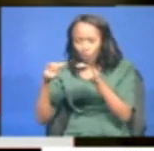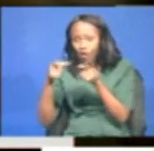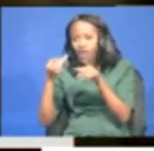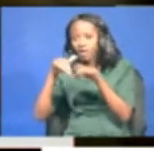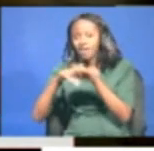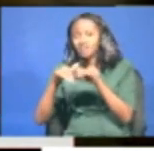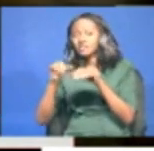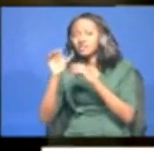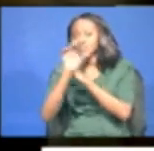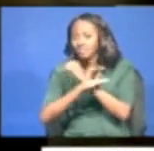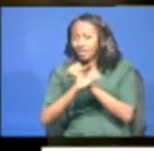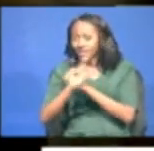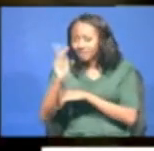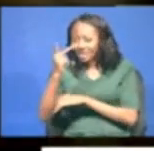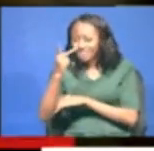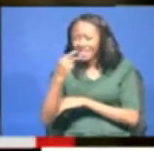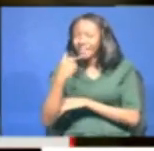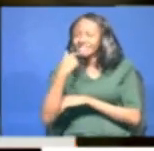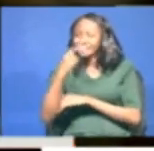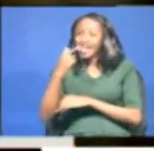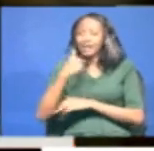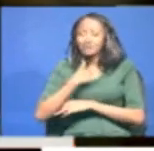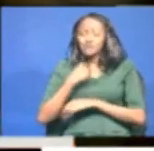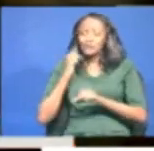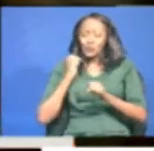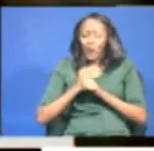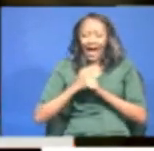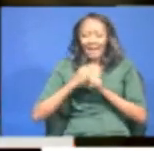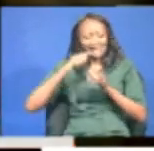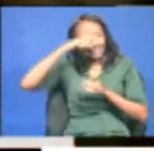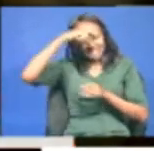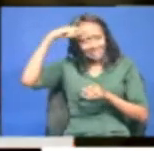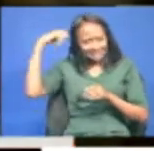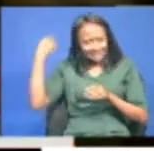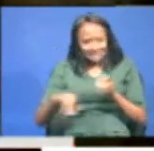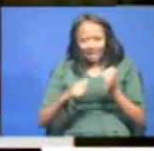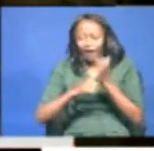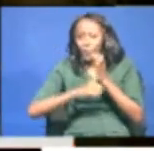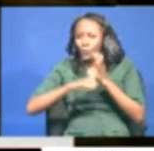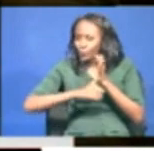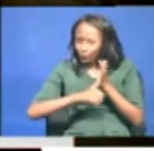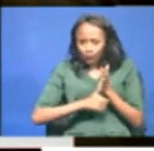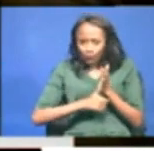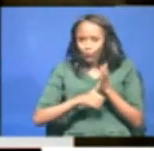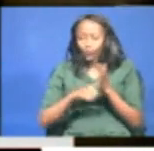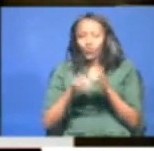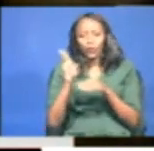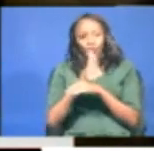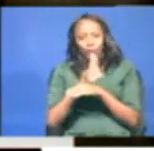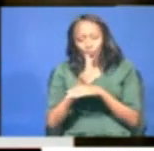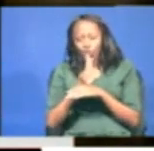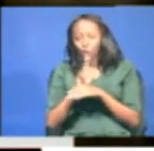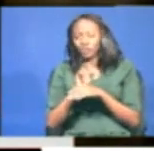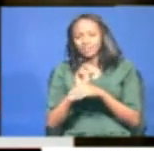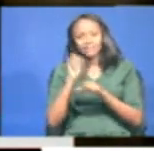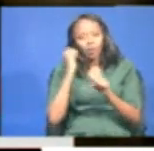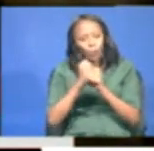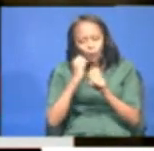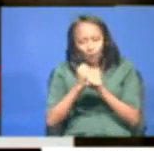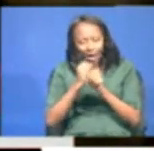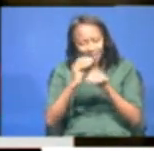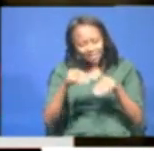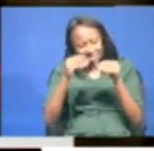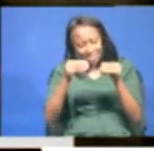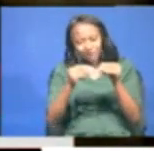they told me to work very hard to make sure I ease your work and I assist you to succeed.